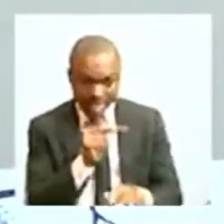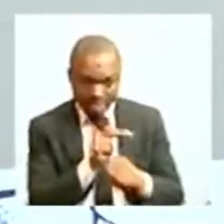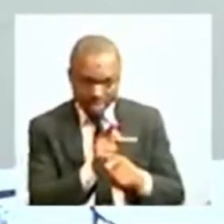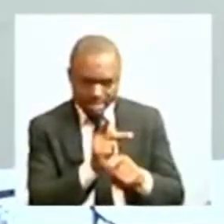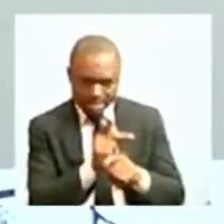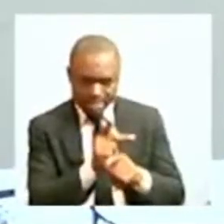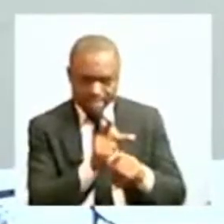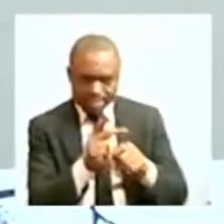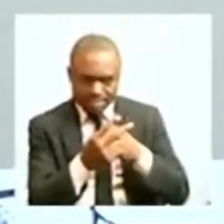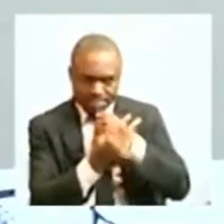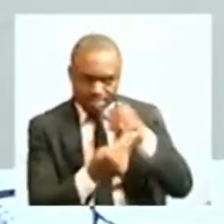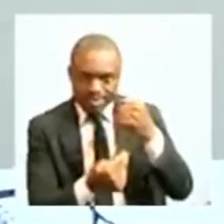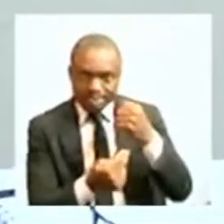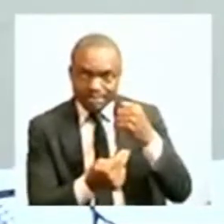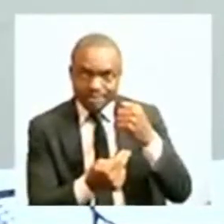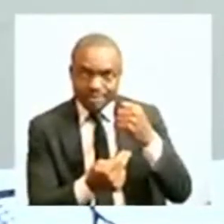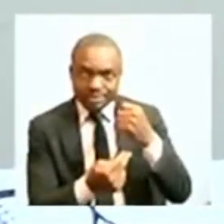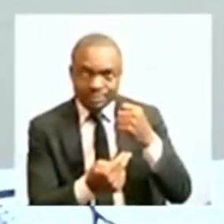bank